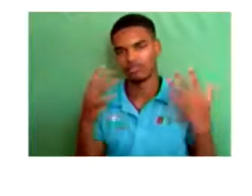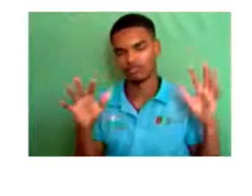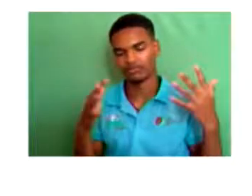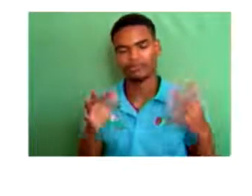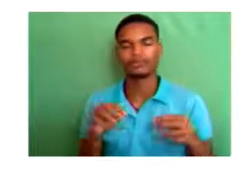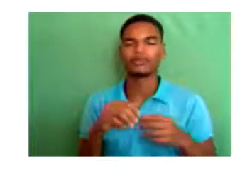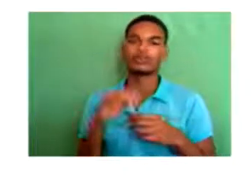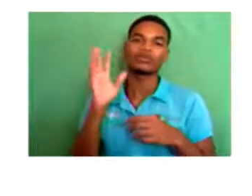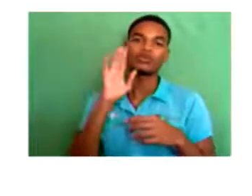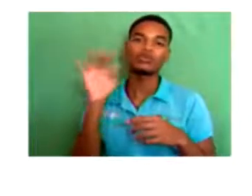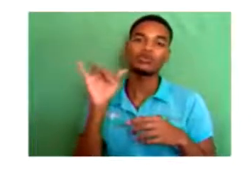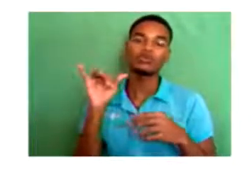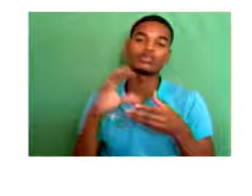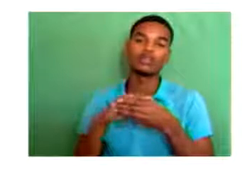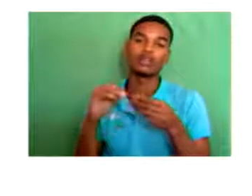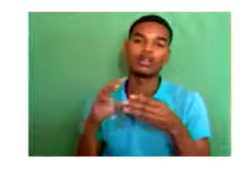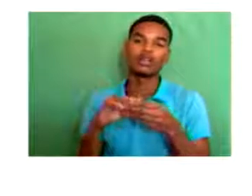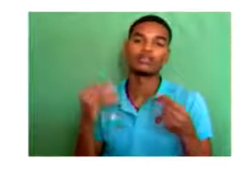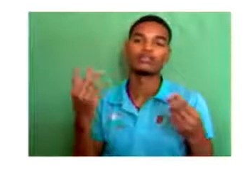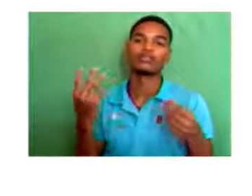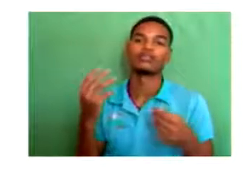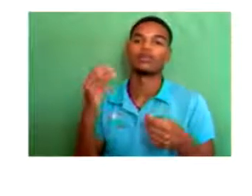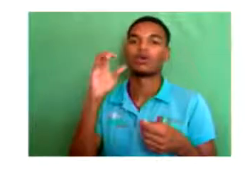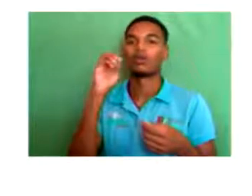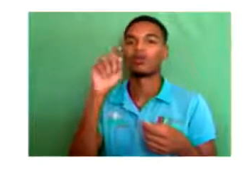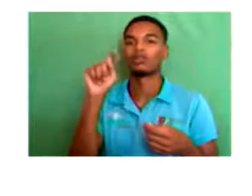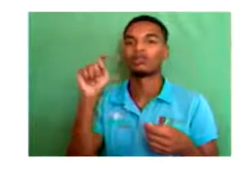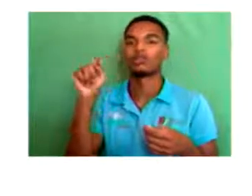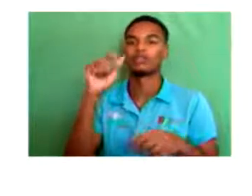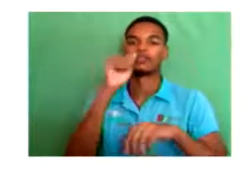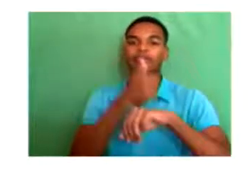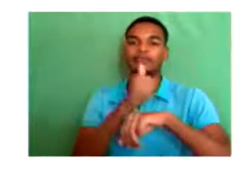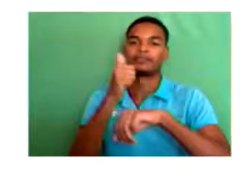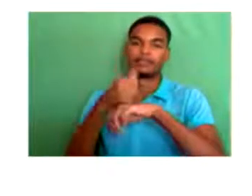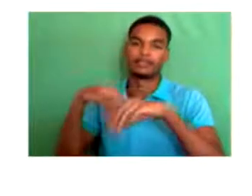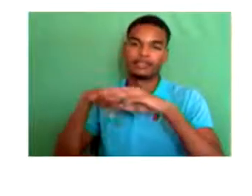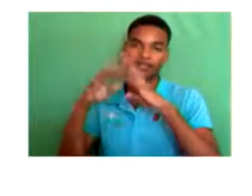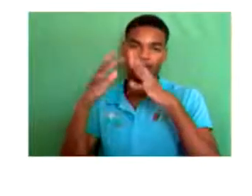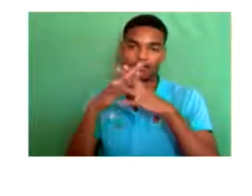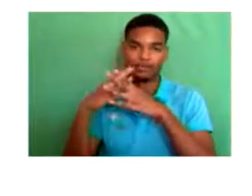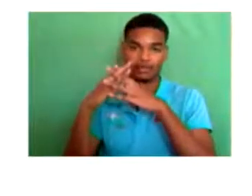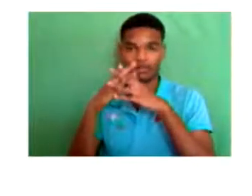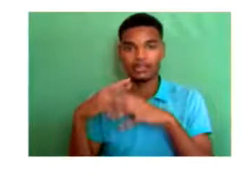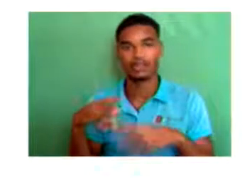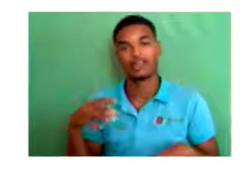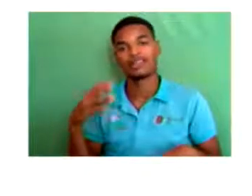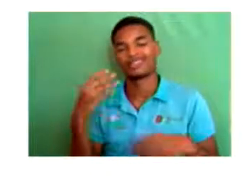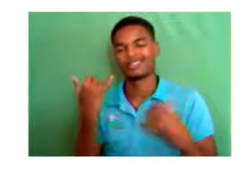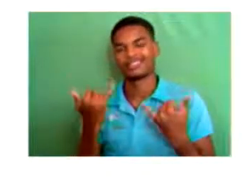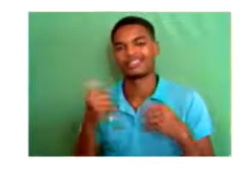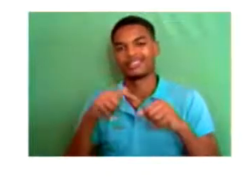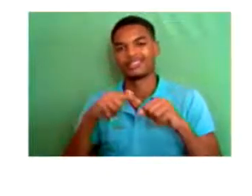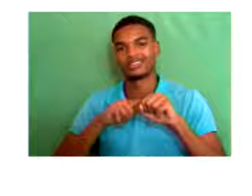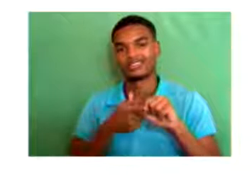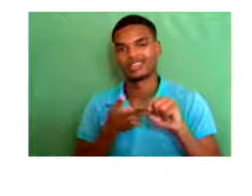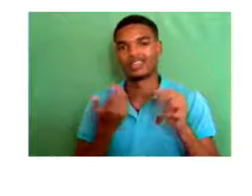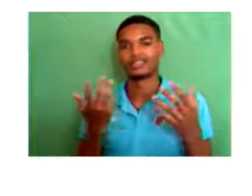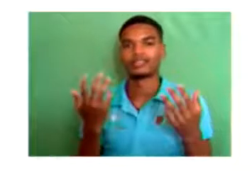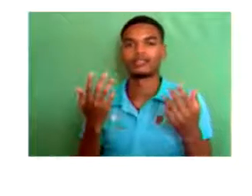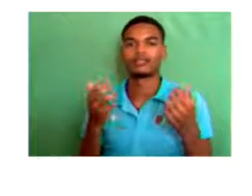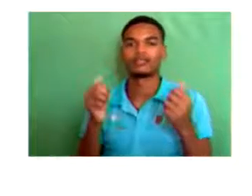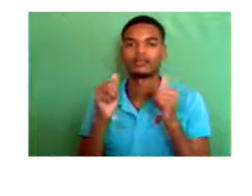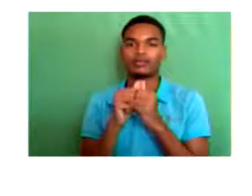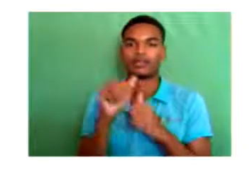on advanced emergency information, OTT deployments in the U.S. and what we're starting to work on right now with an AEA lab